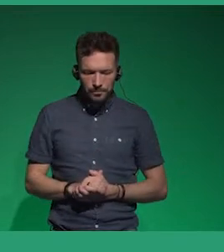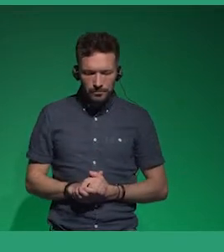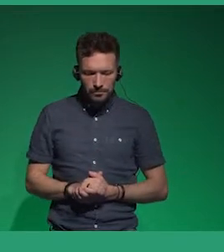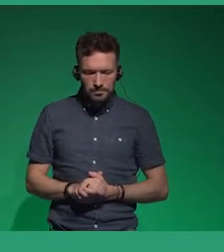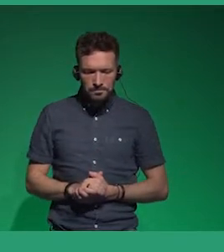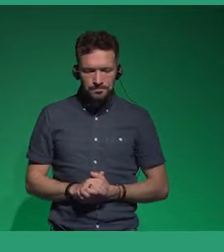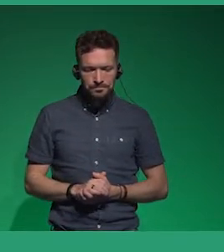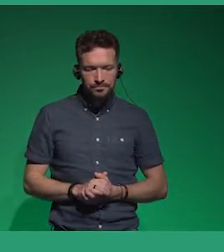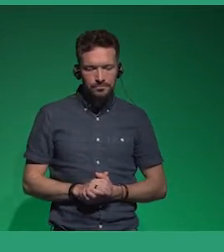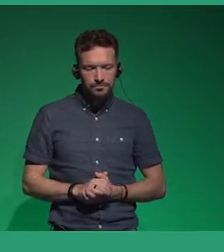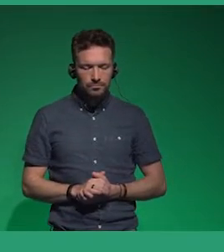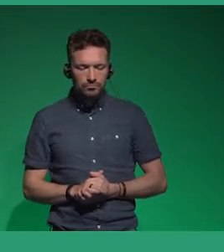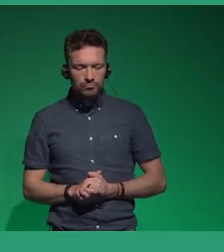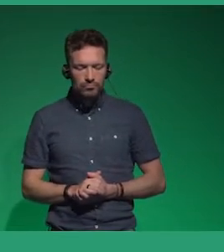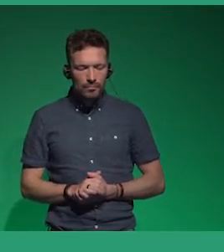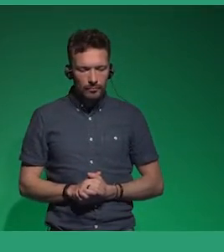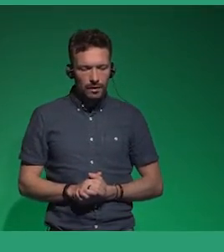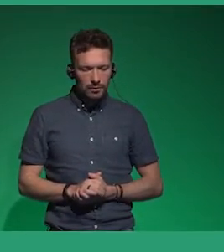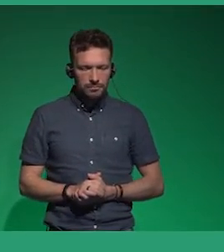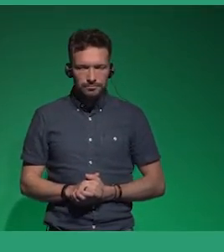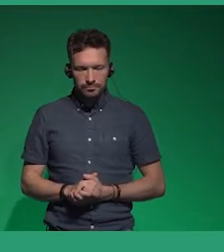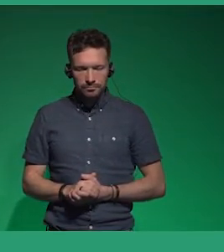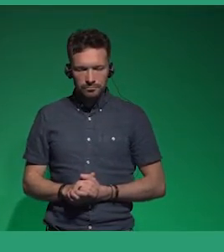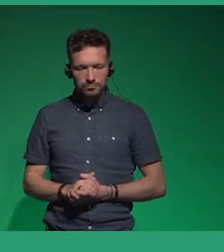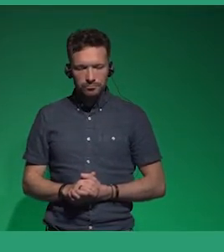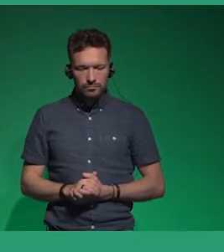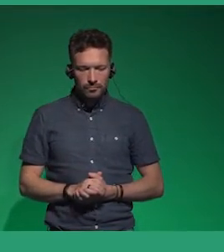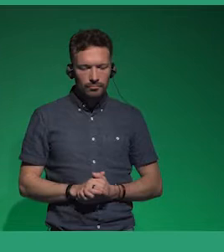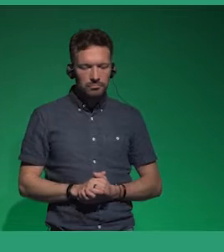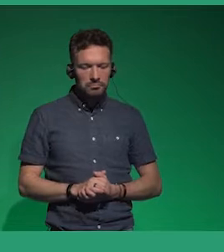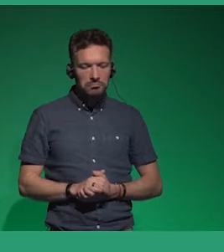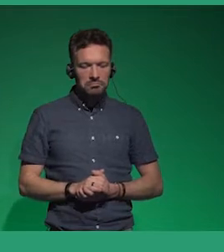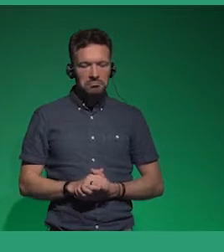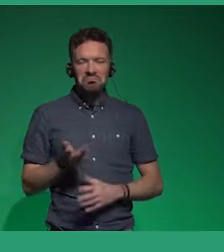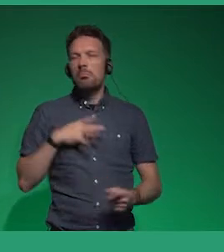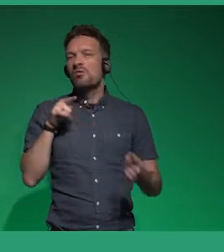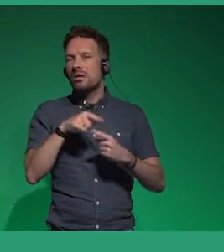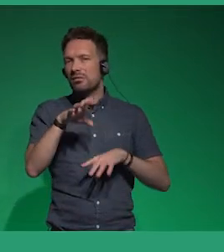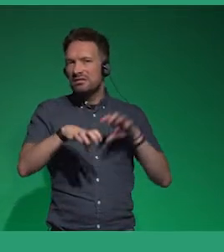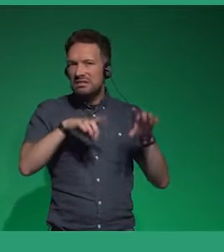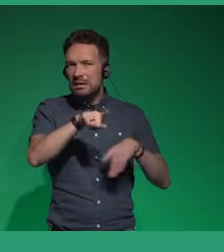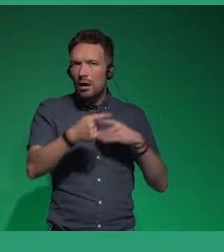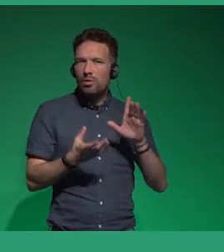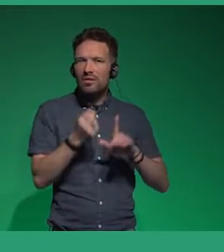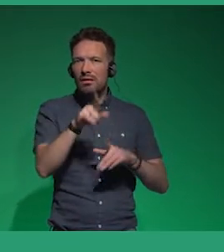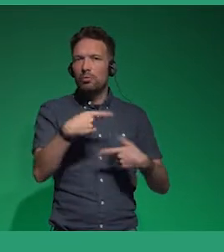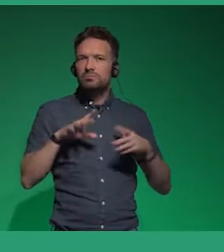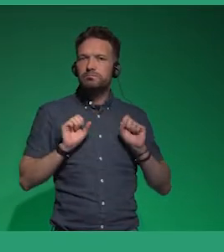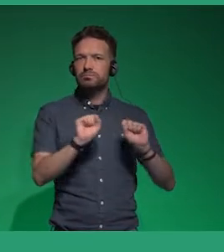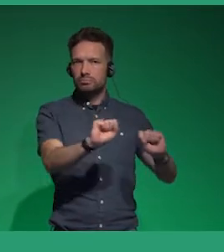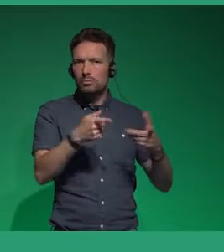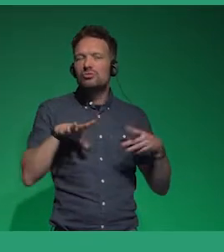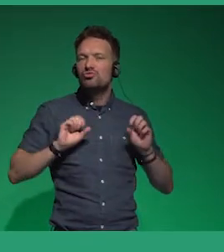have what we call agricultural specialists, very often weedy species that come in. Very often they're also not native to Sumatra,